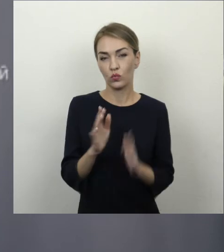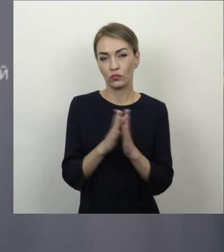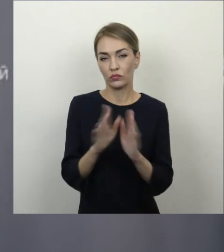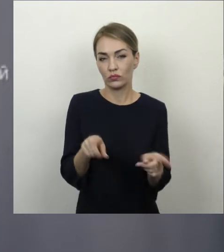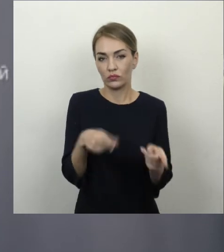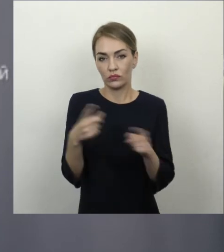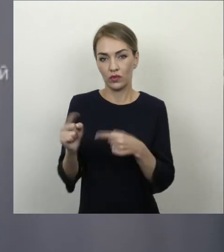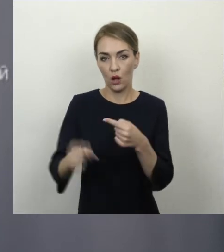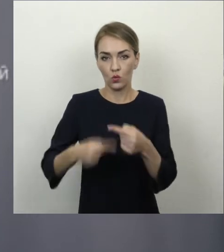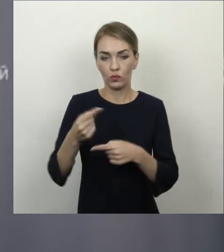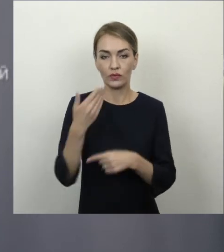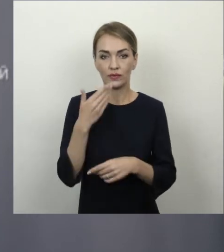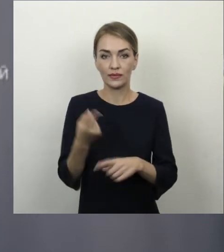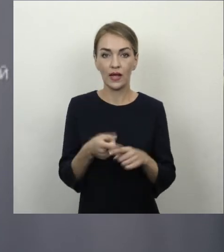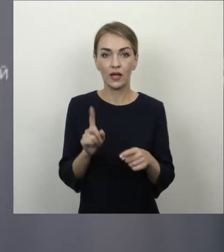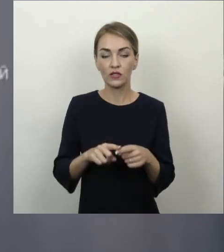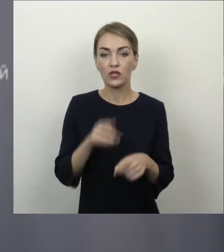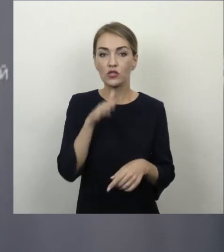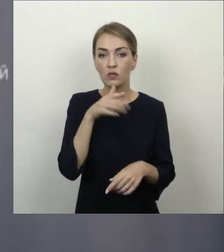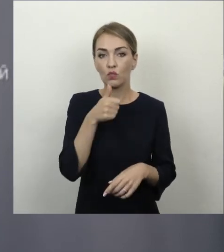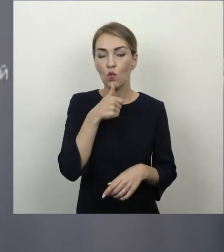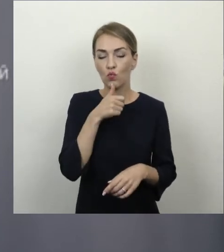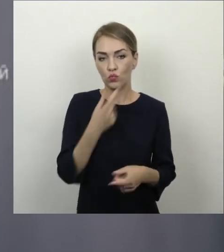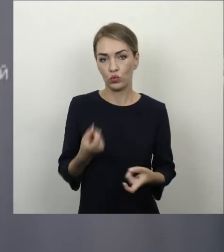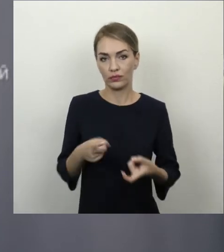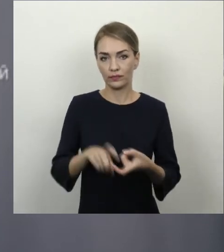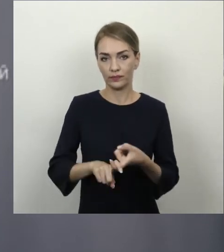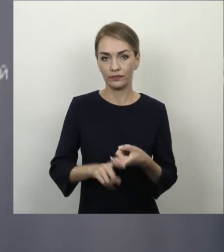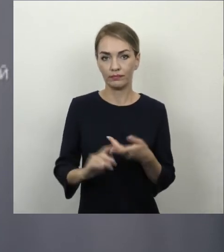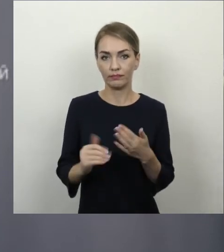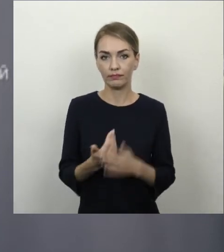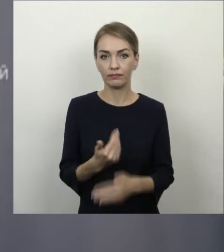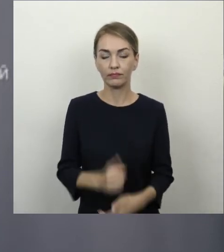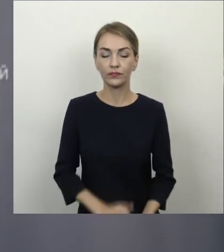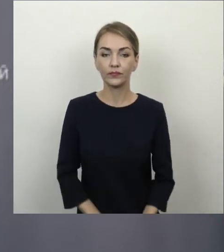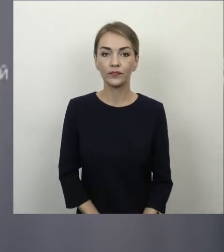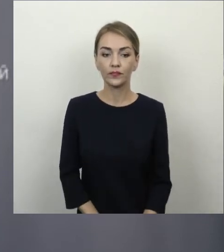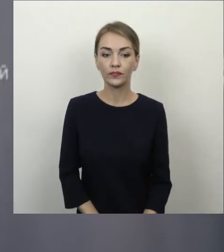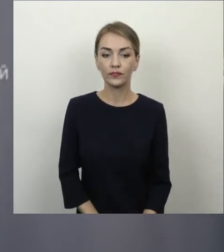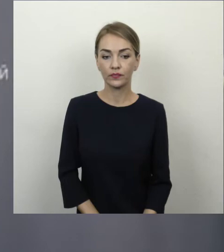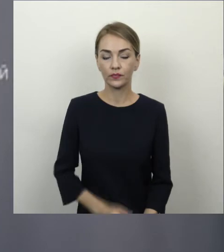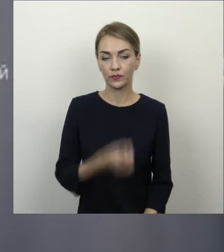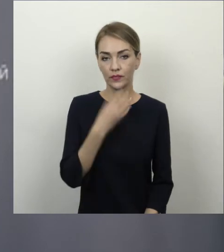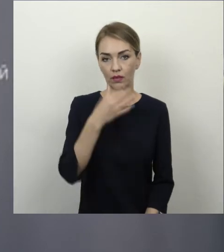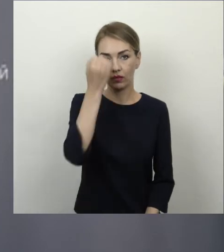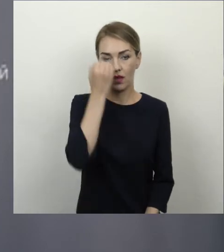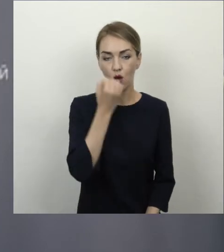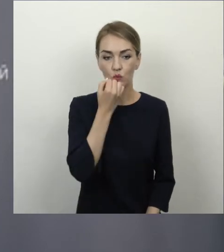Perhaps you can proceed to the next speaker while we try to reconnect.